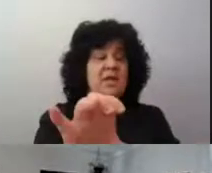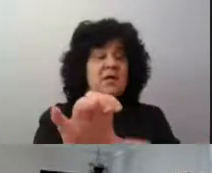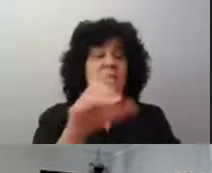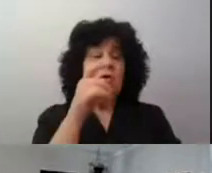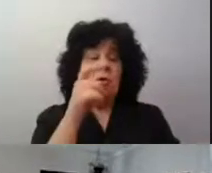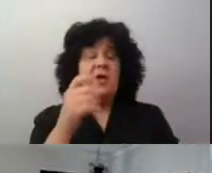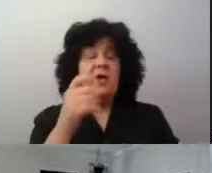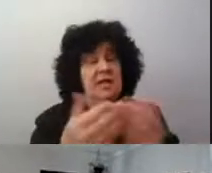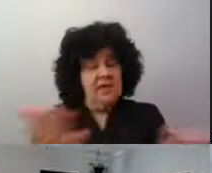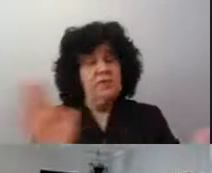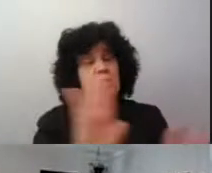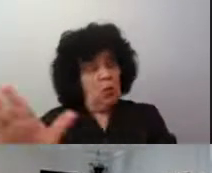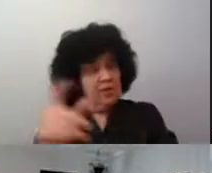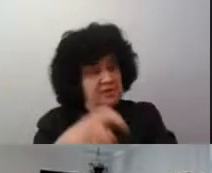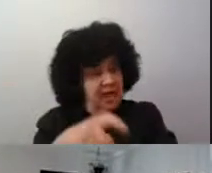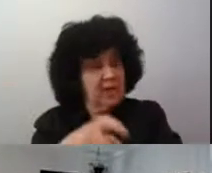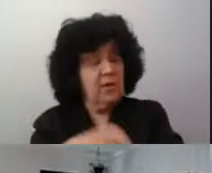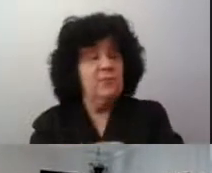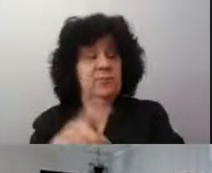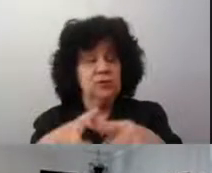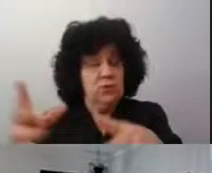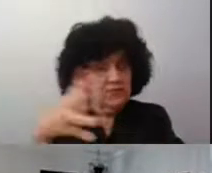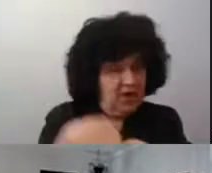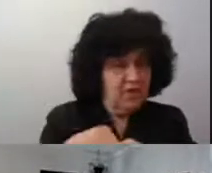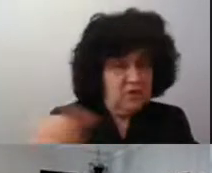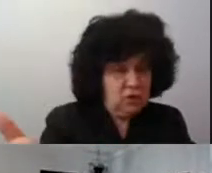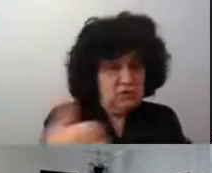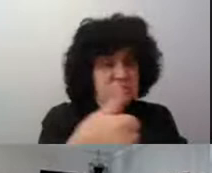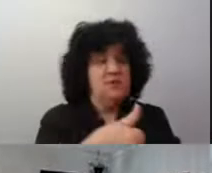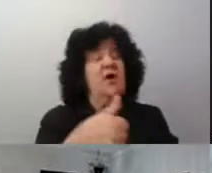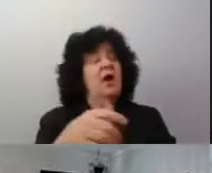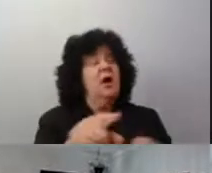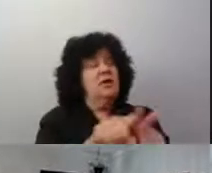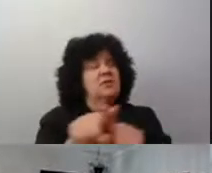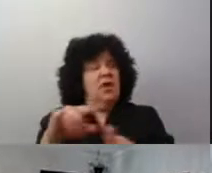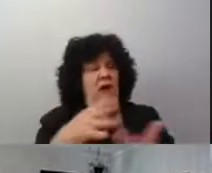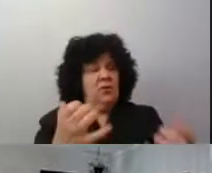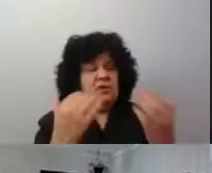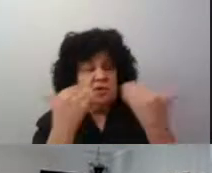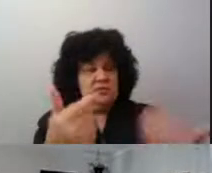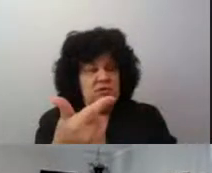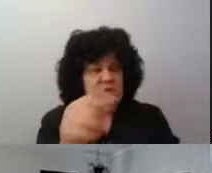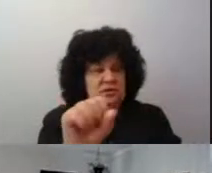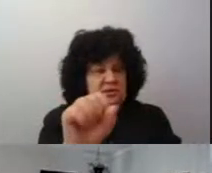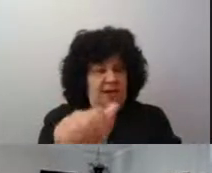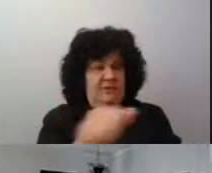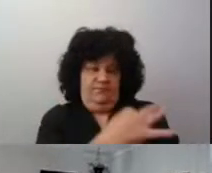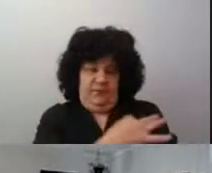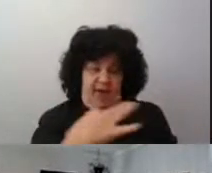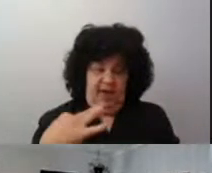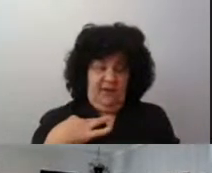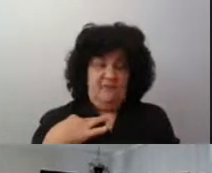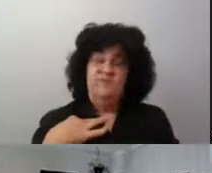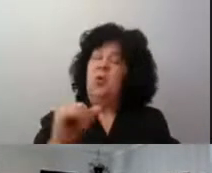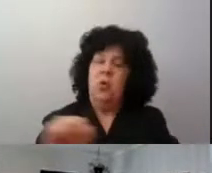time to being part of this effort. And I also just do want to also thank the GSA staff who have worked